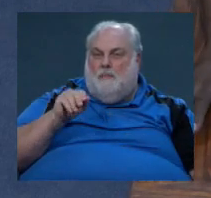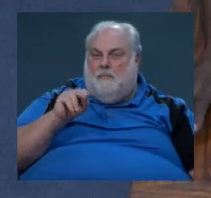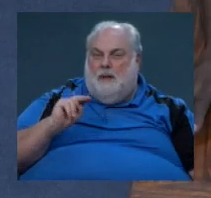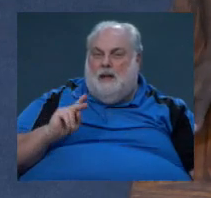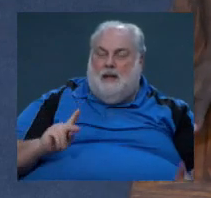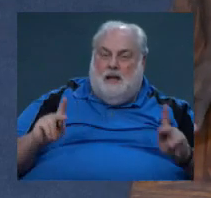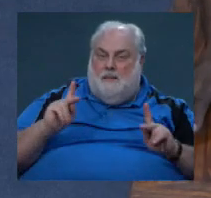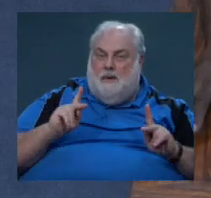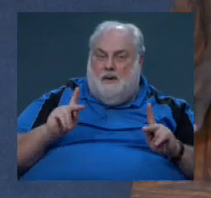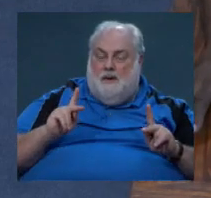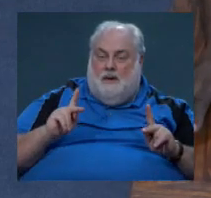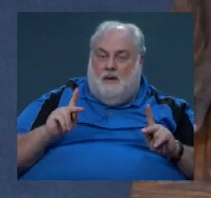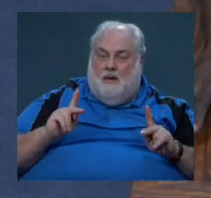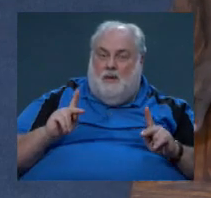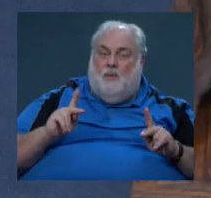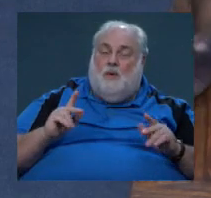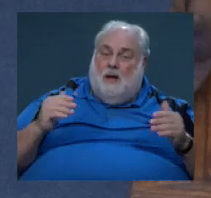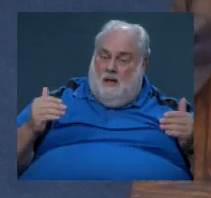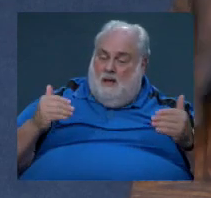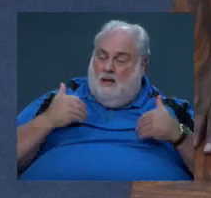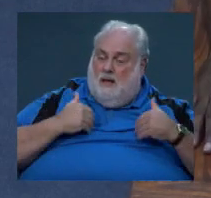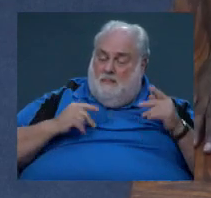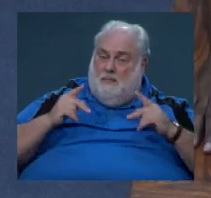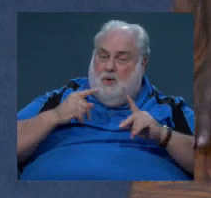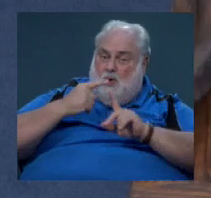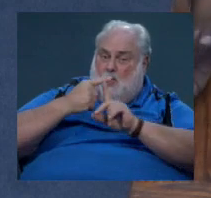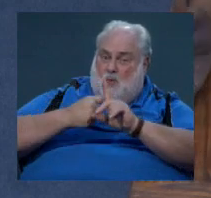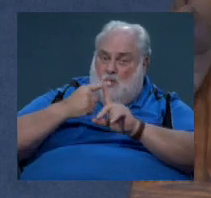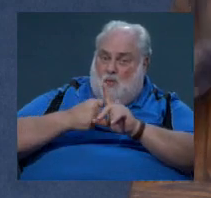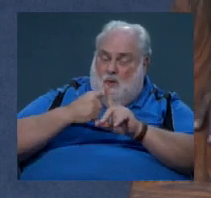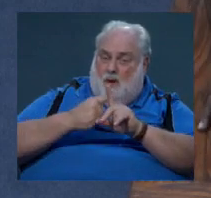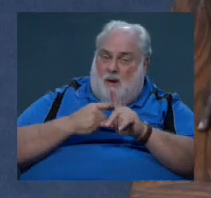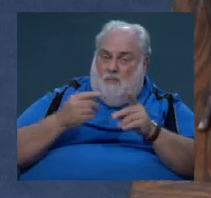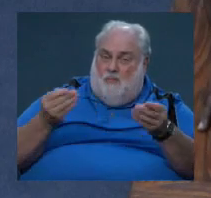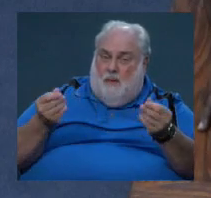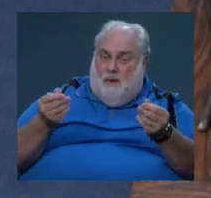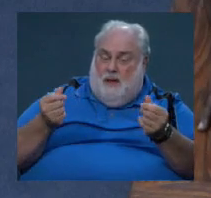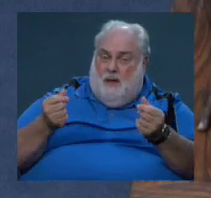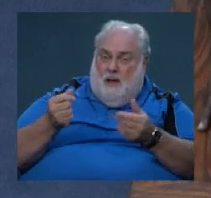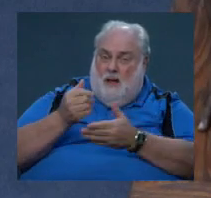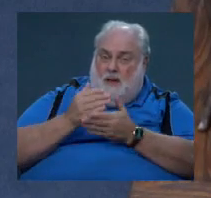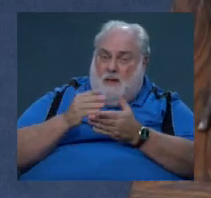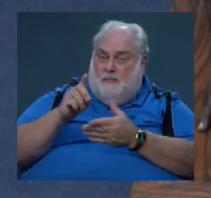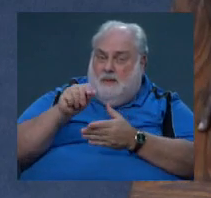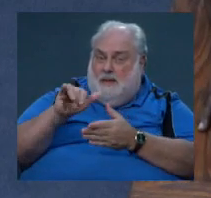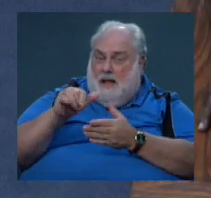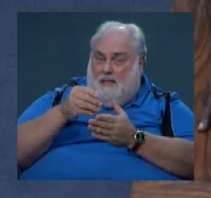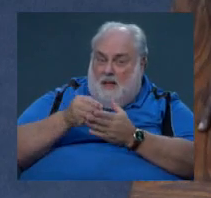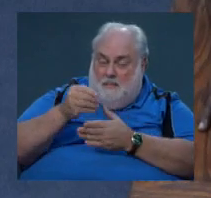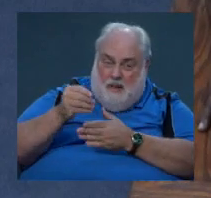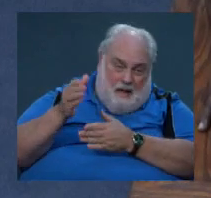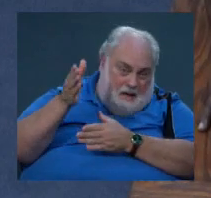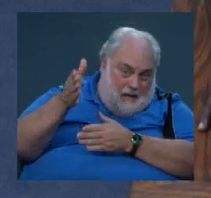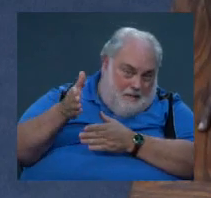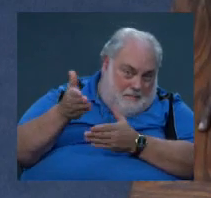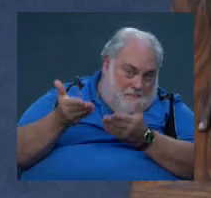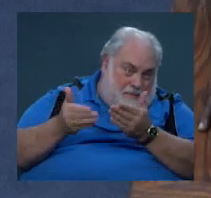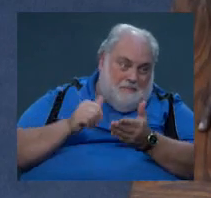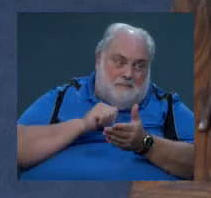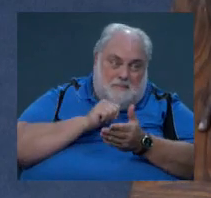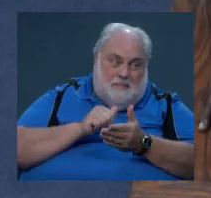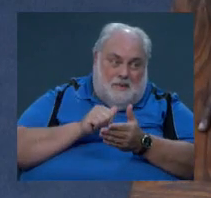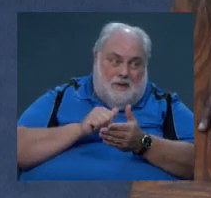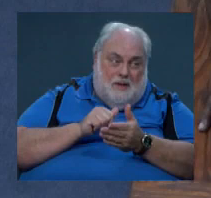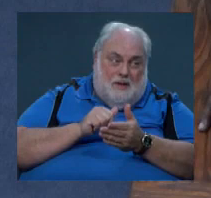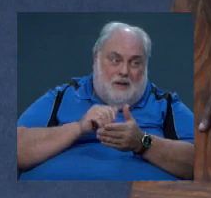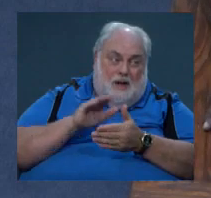human beings who rent rental property. Maybe one day they'll buy, maybe they won't. But we talking about